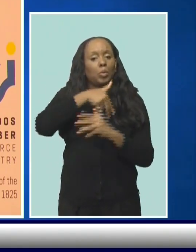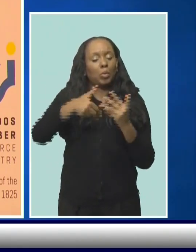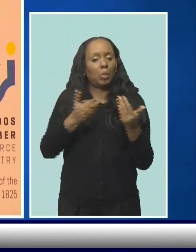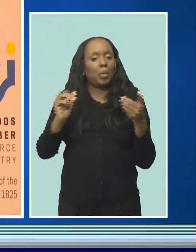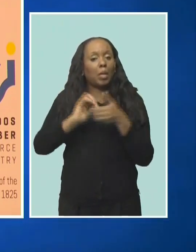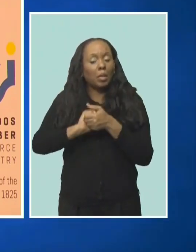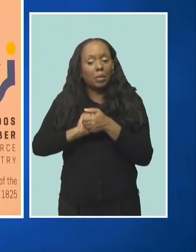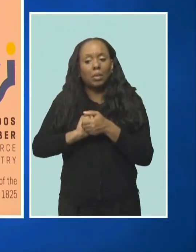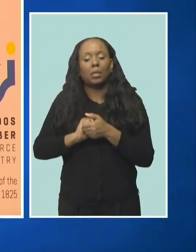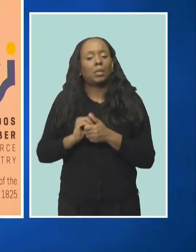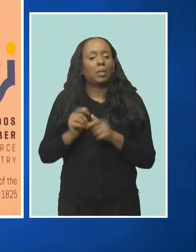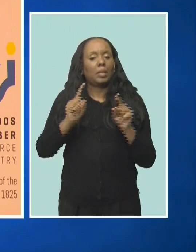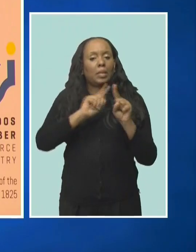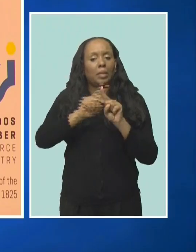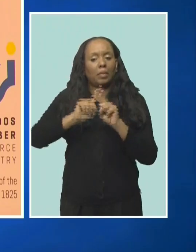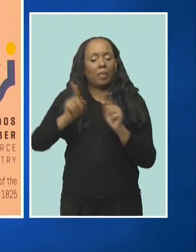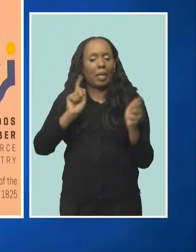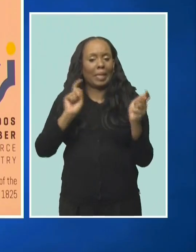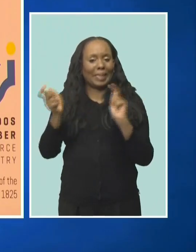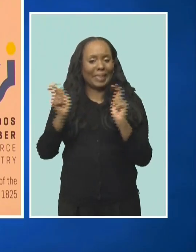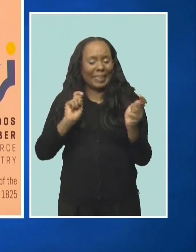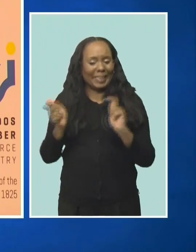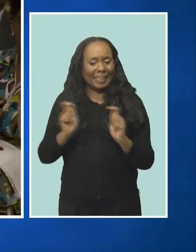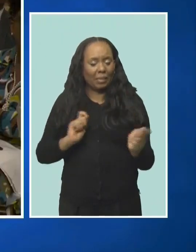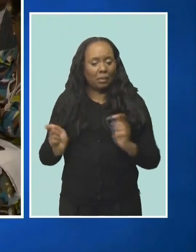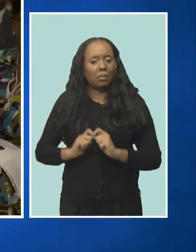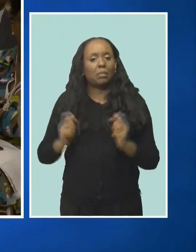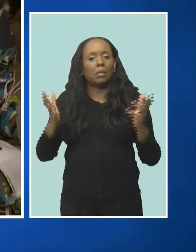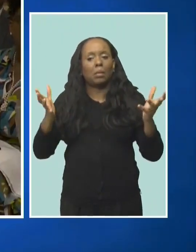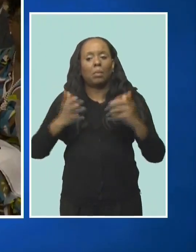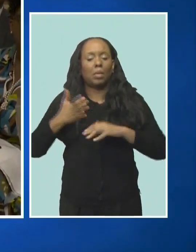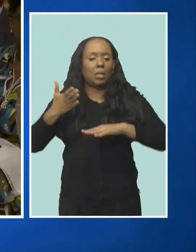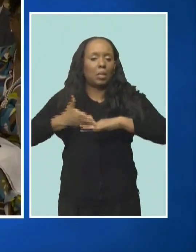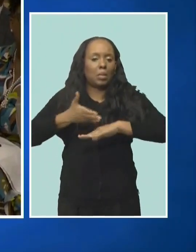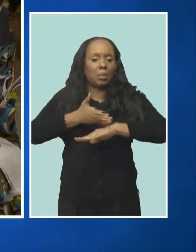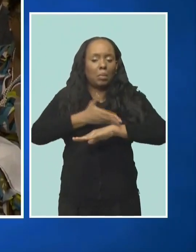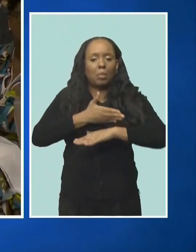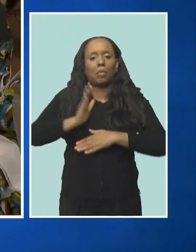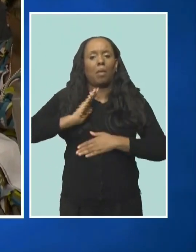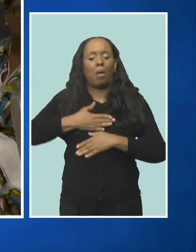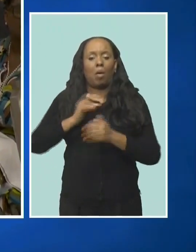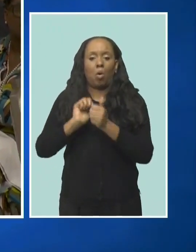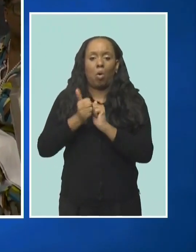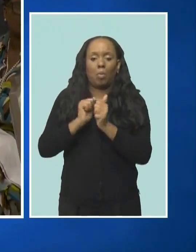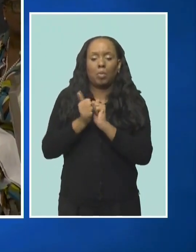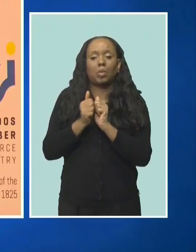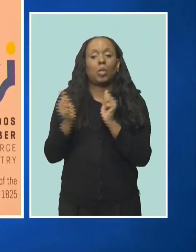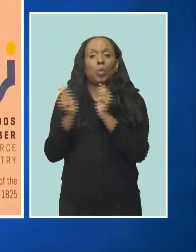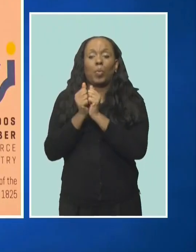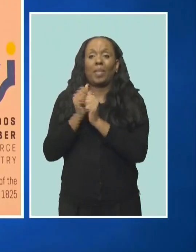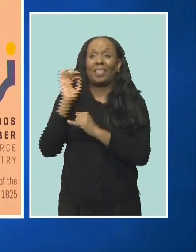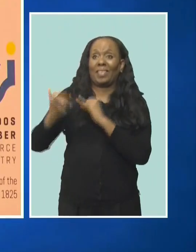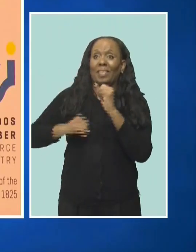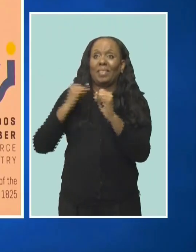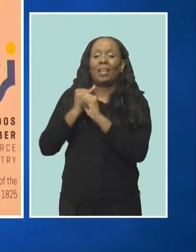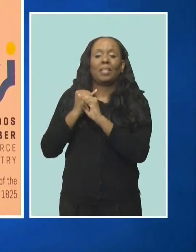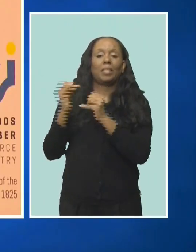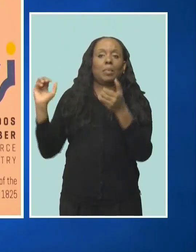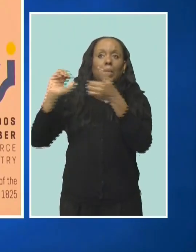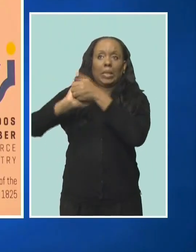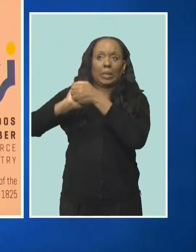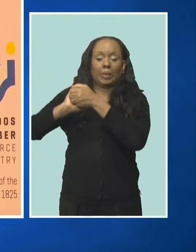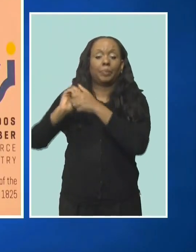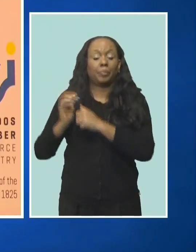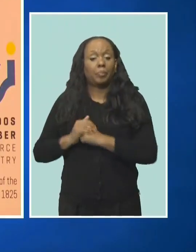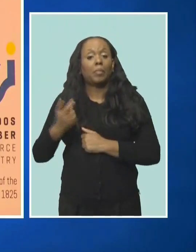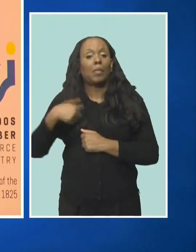at facilitating the ease of doing business are implemented to improve our global competitiveness and increase investment opportunities. The